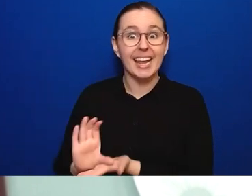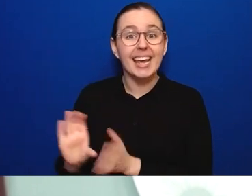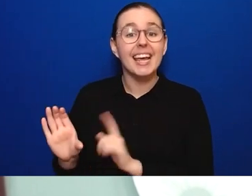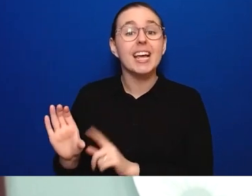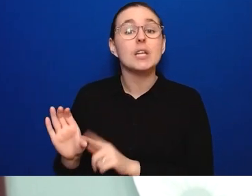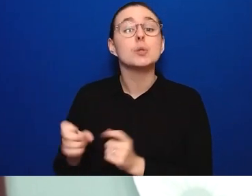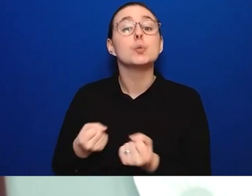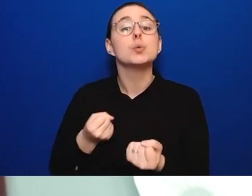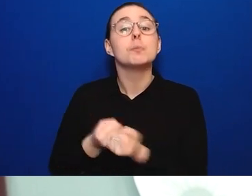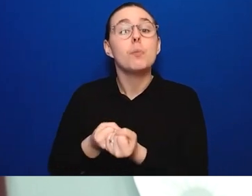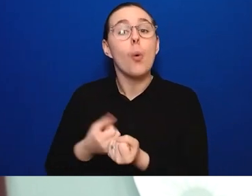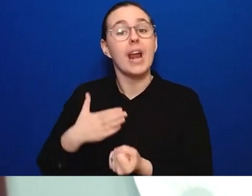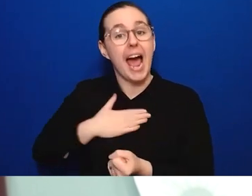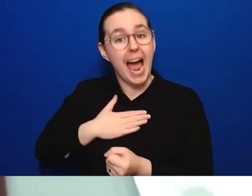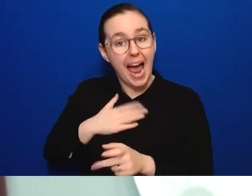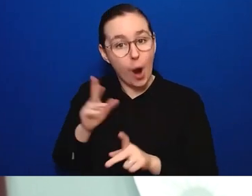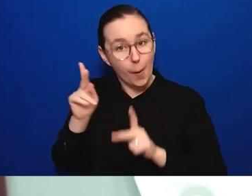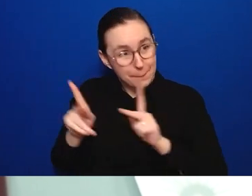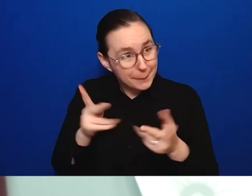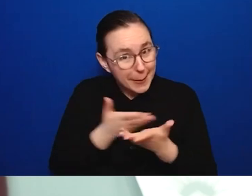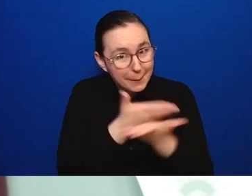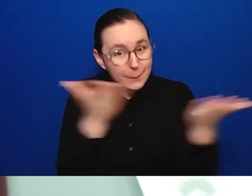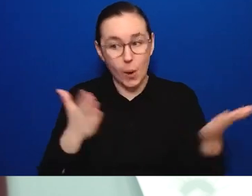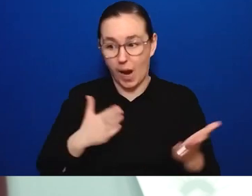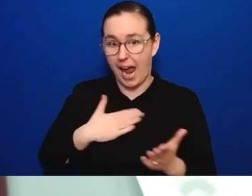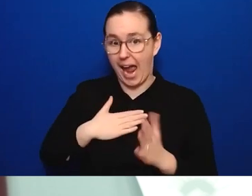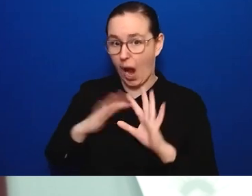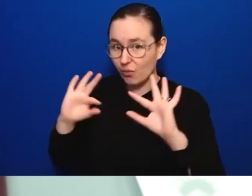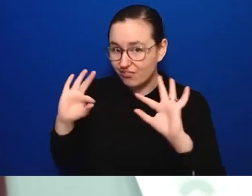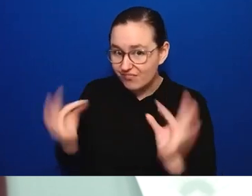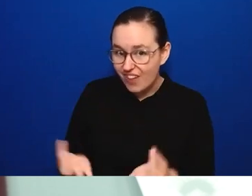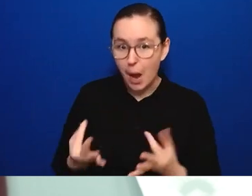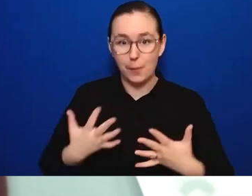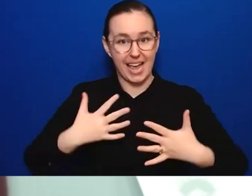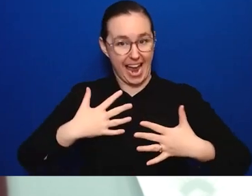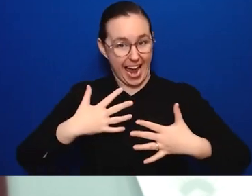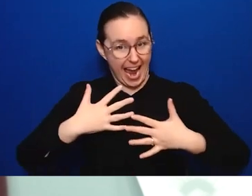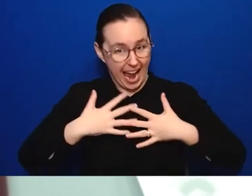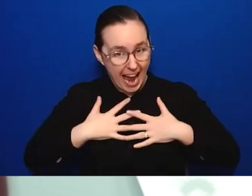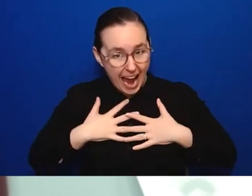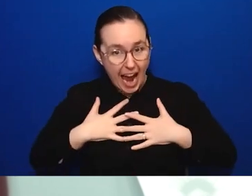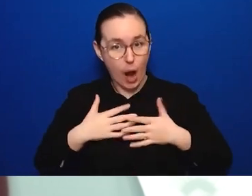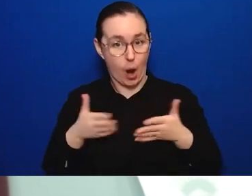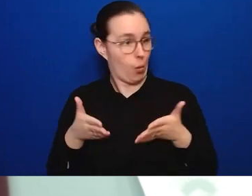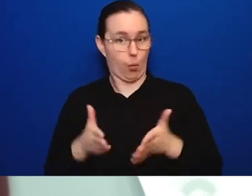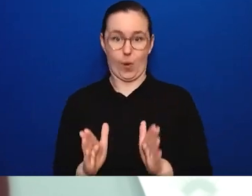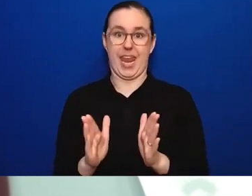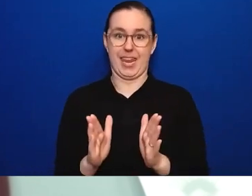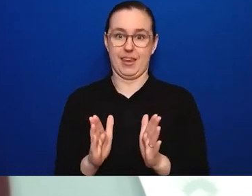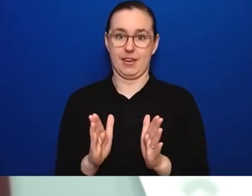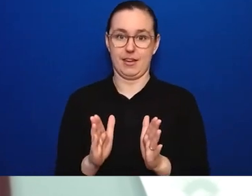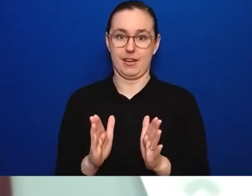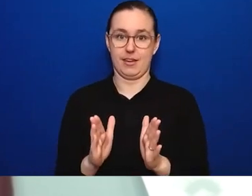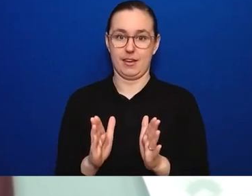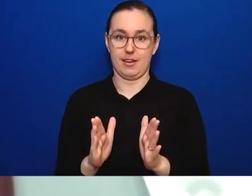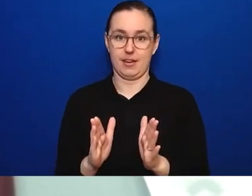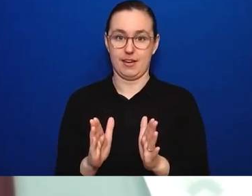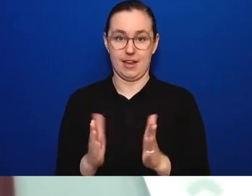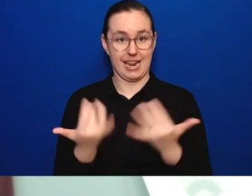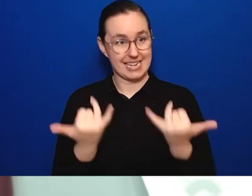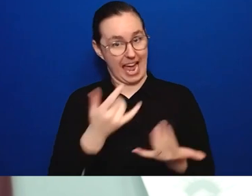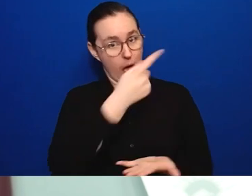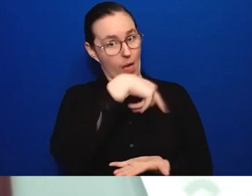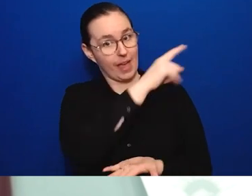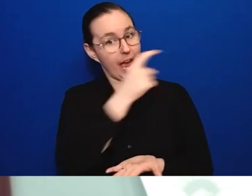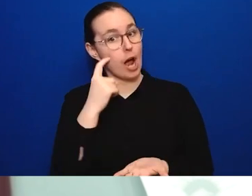to address violence and to do it in our way, in acknowledging our experiences and